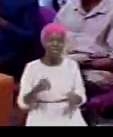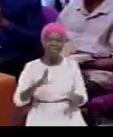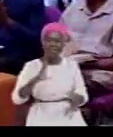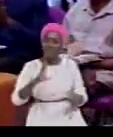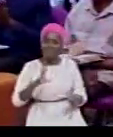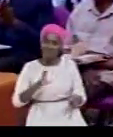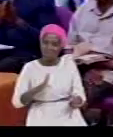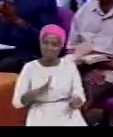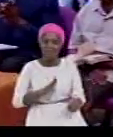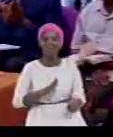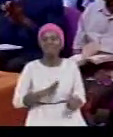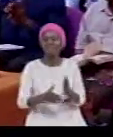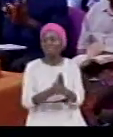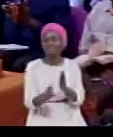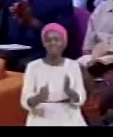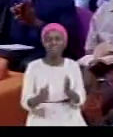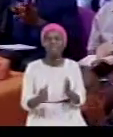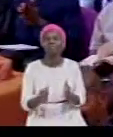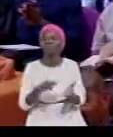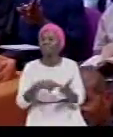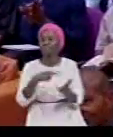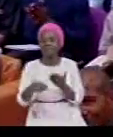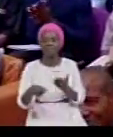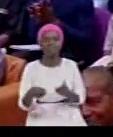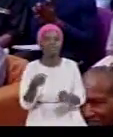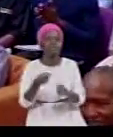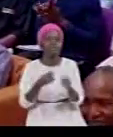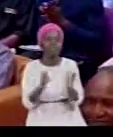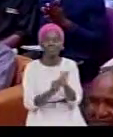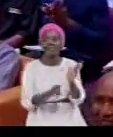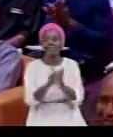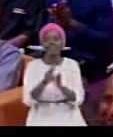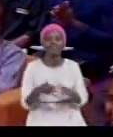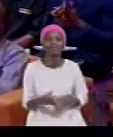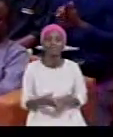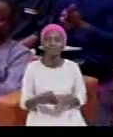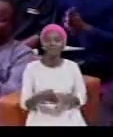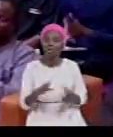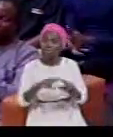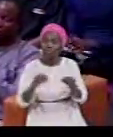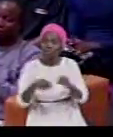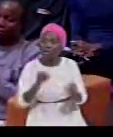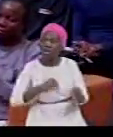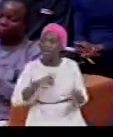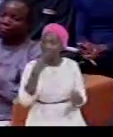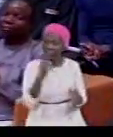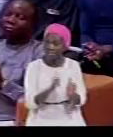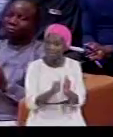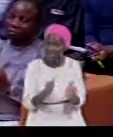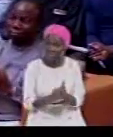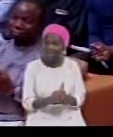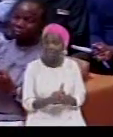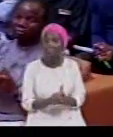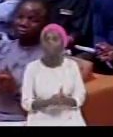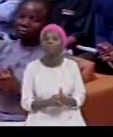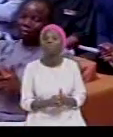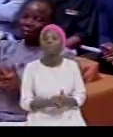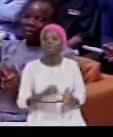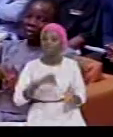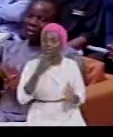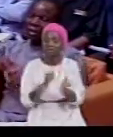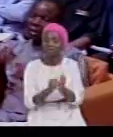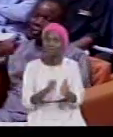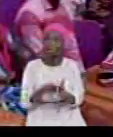What I'm telling you is, God said, I am with thee. Fear thee not, you will not be afraid